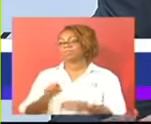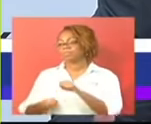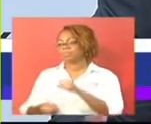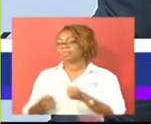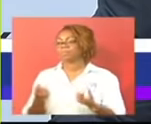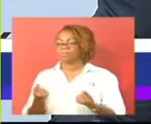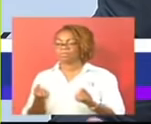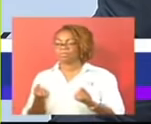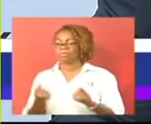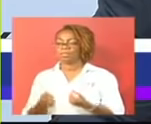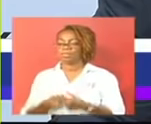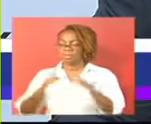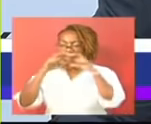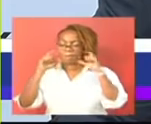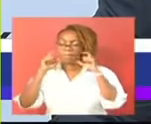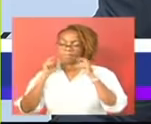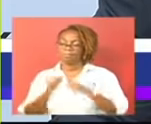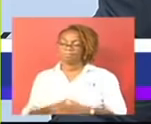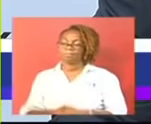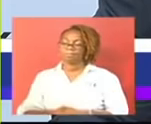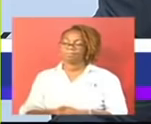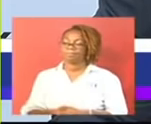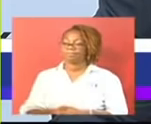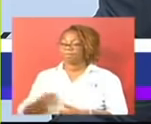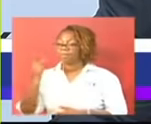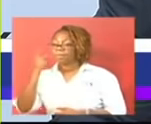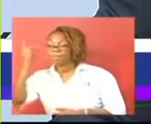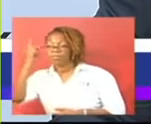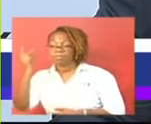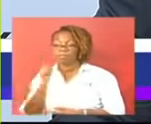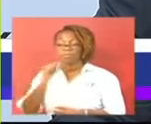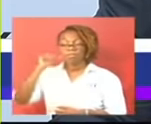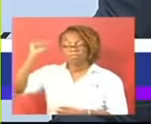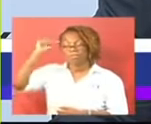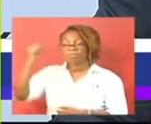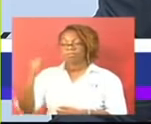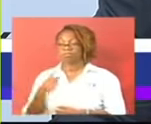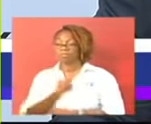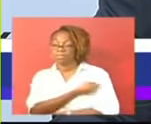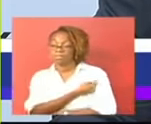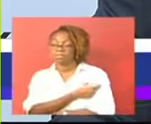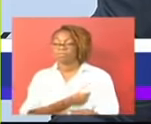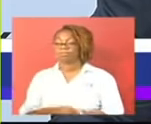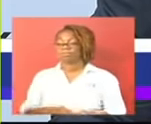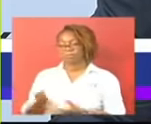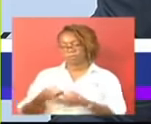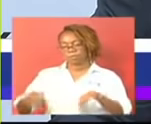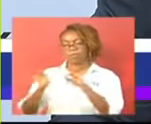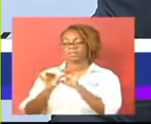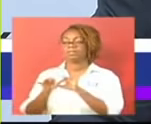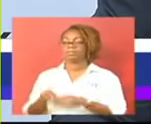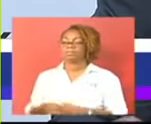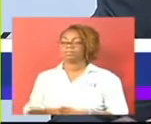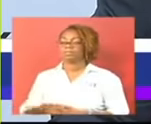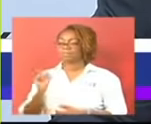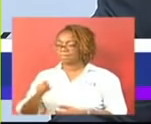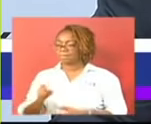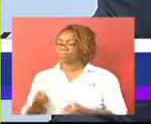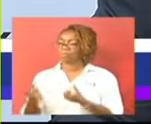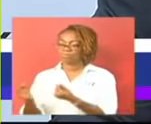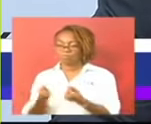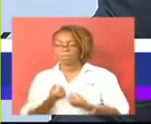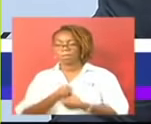the vaccination of utmost importance. These are the measures that we really needed to, as you said, do more of to ensure